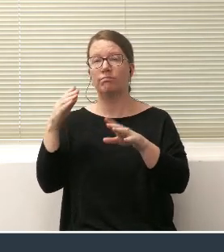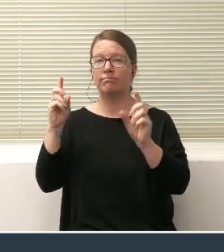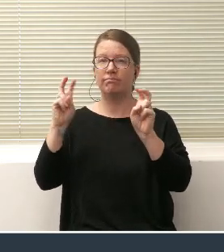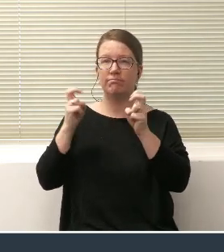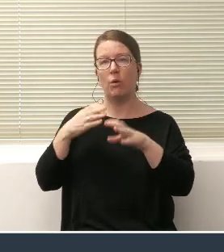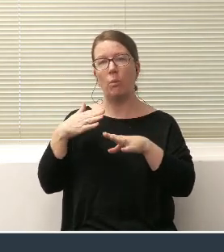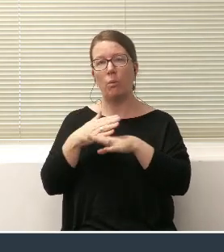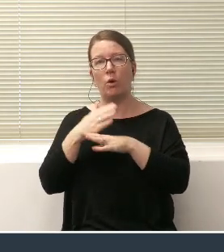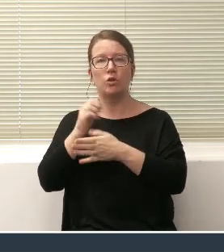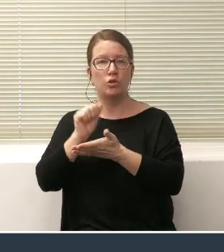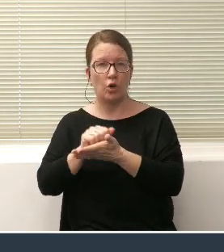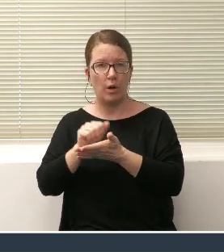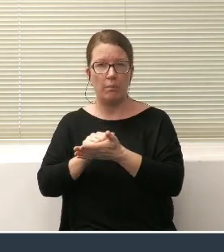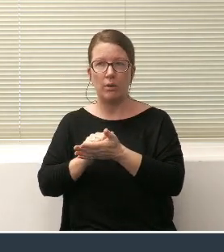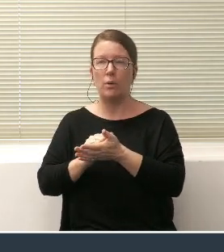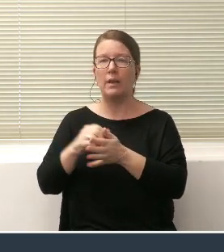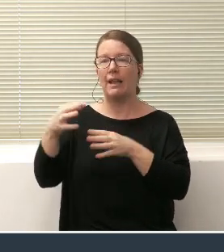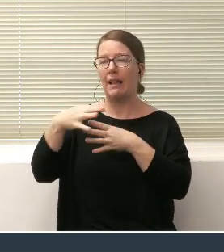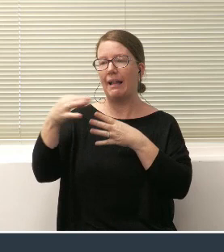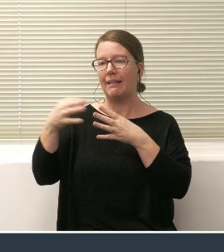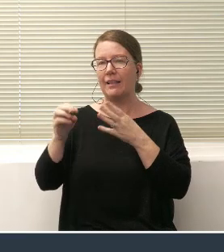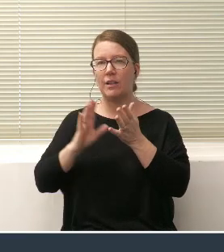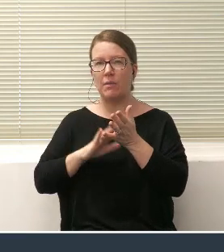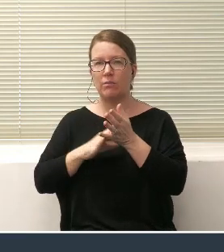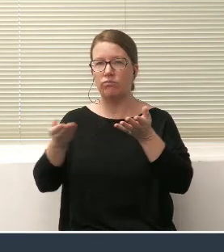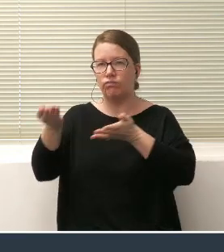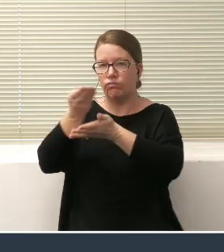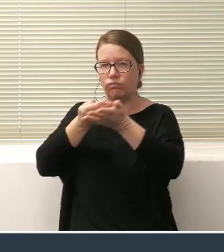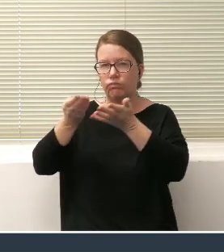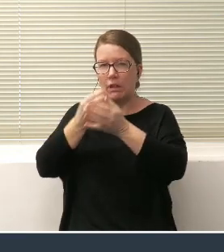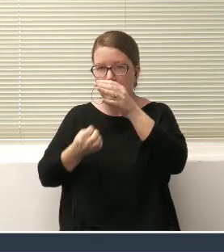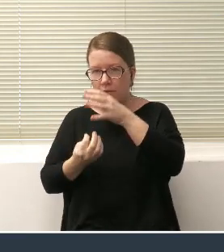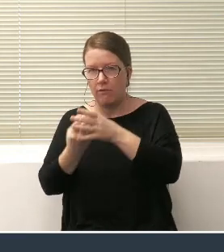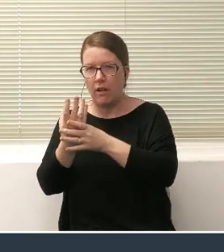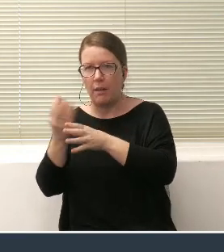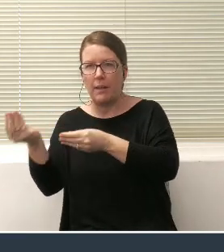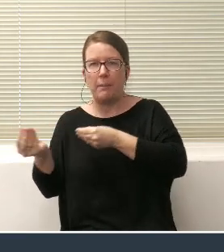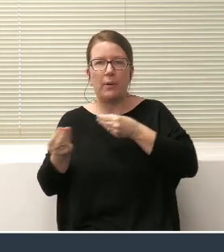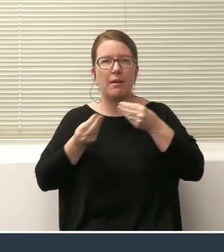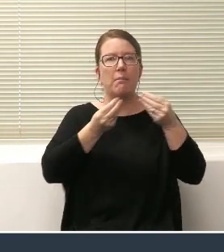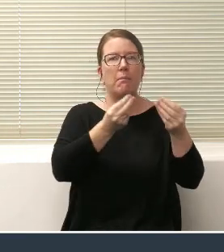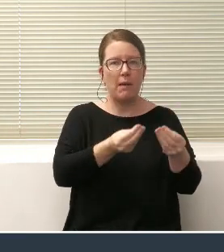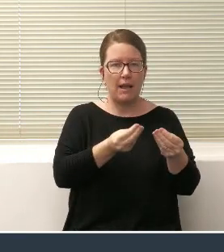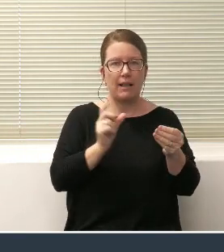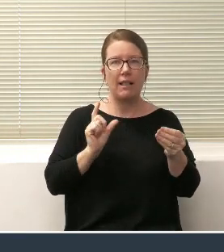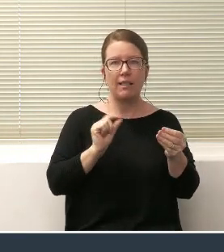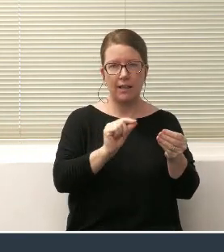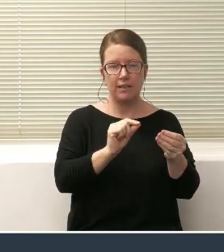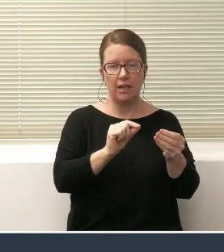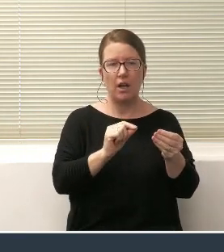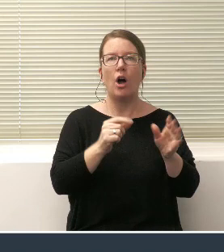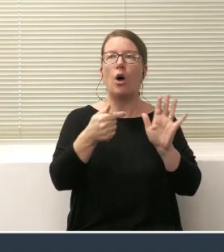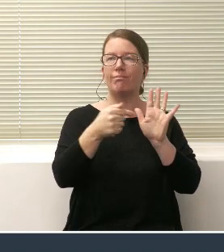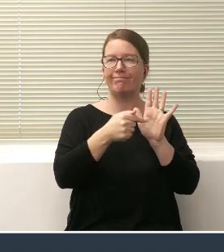members, so that we're part of developing those, and that then they come back to us as part of the adoption of the procurement approach.